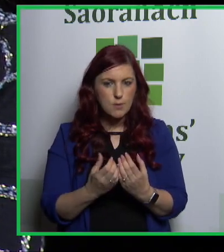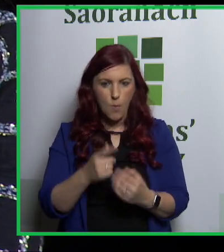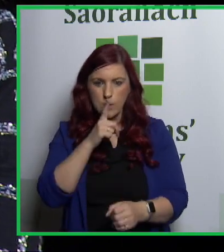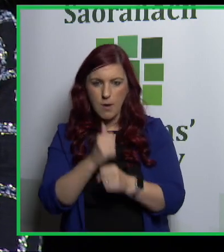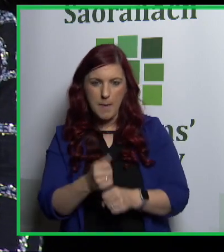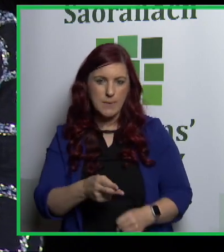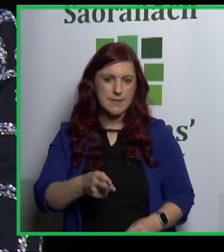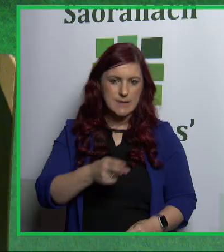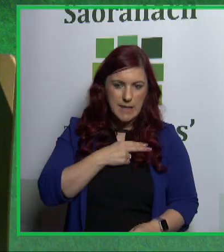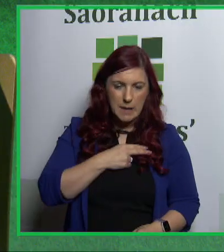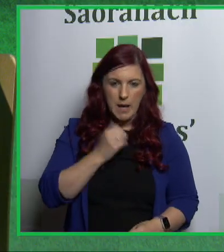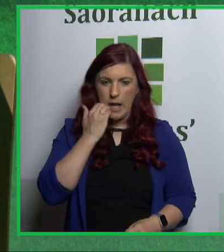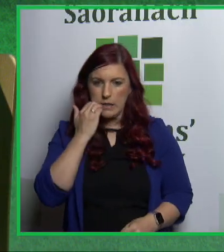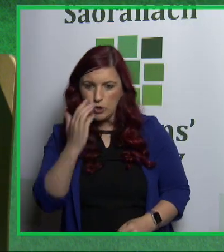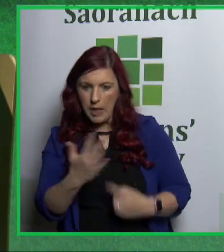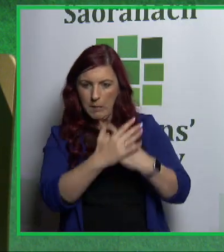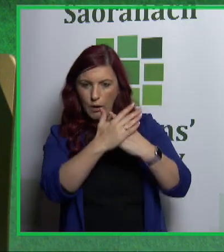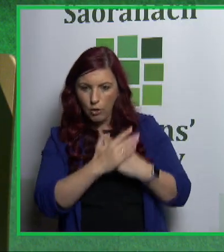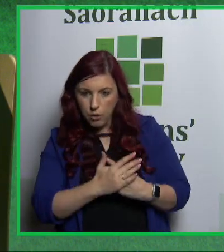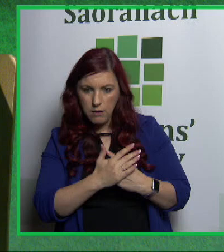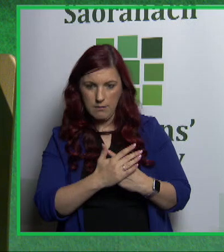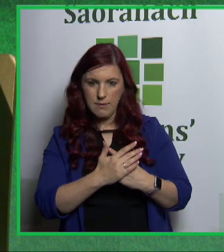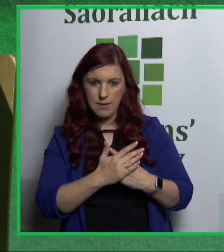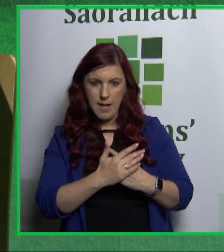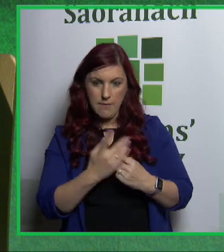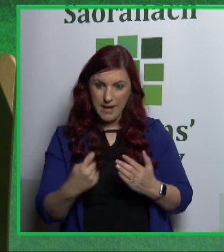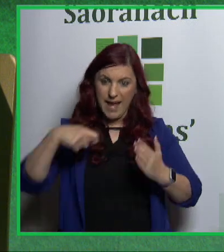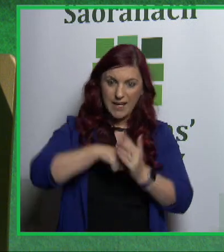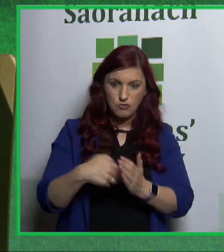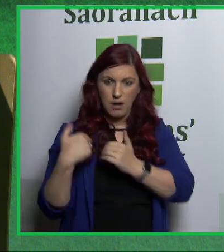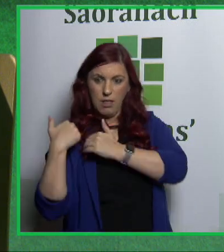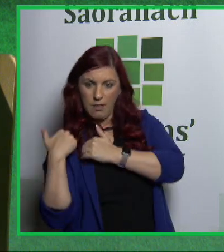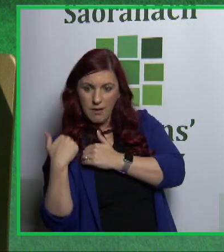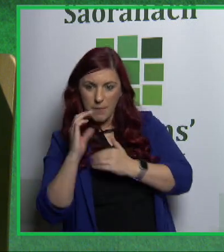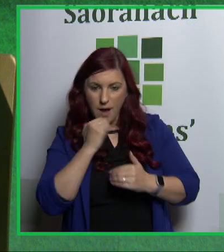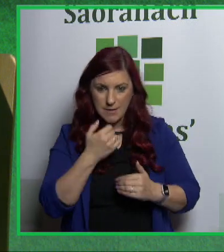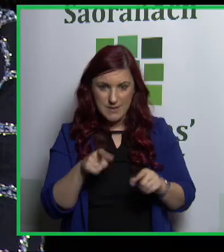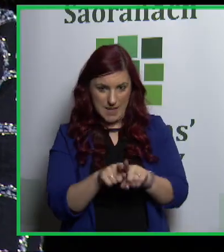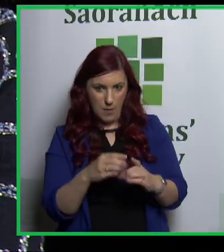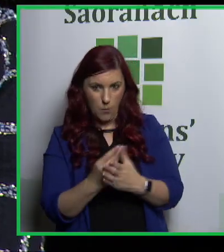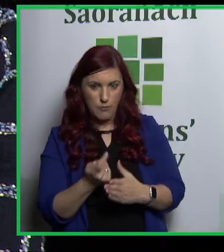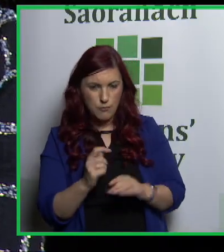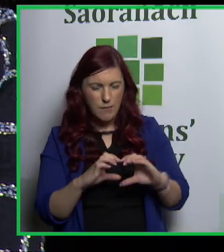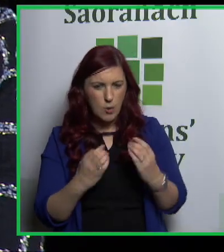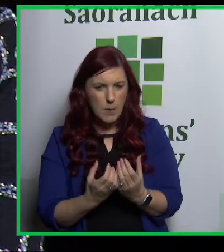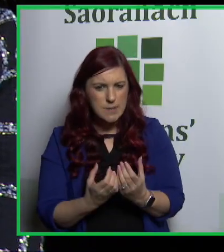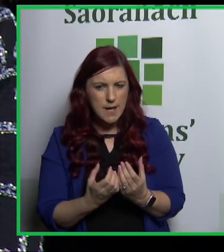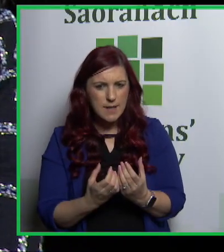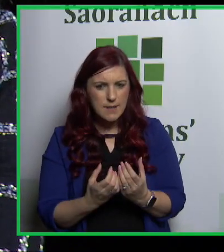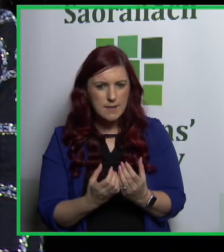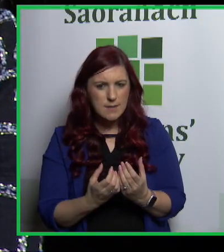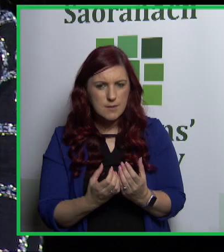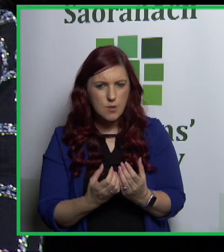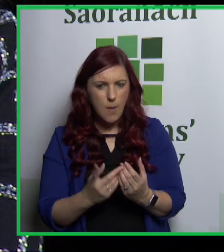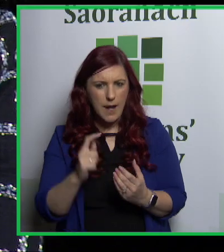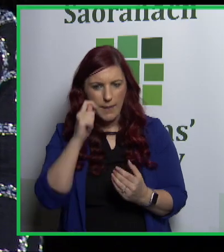and the shame and the internal shame, that was an extra burden that you had to carry. And particularly, I think, when traveller